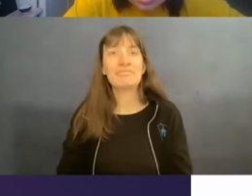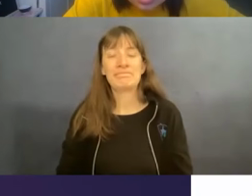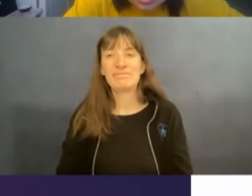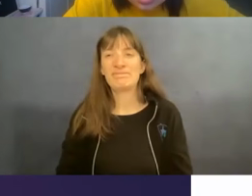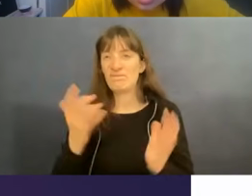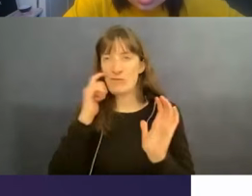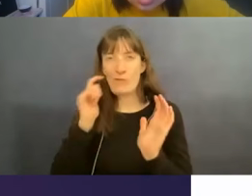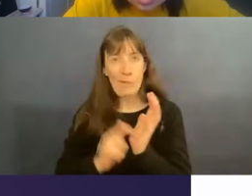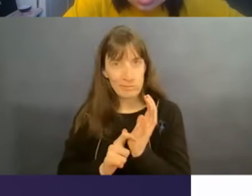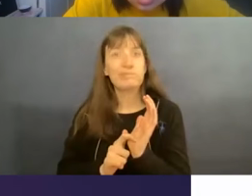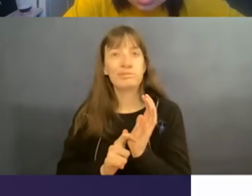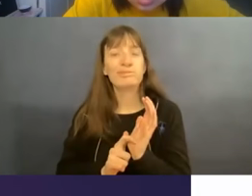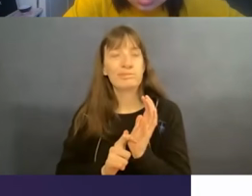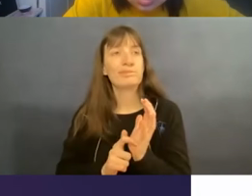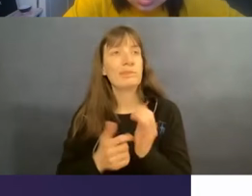chat.